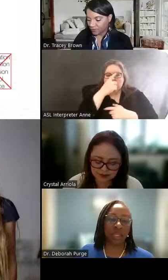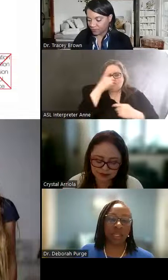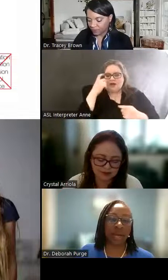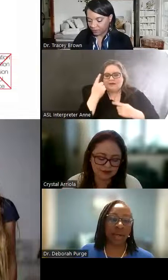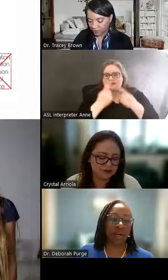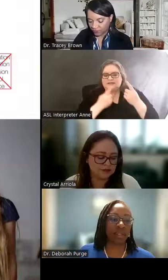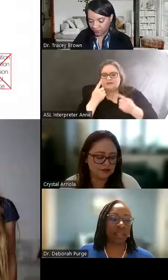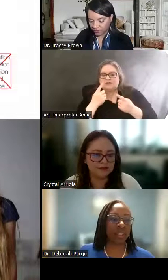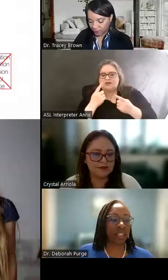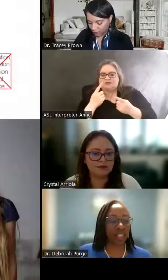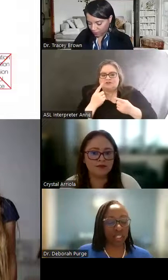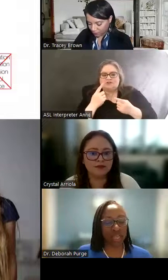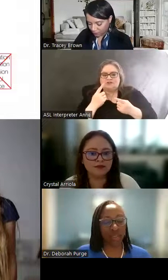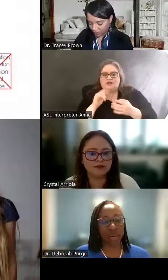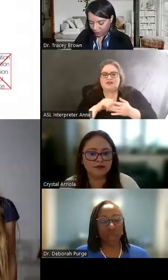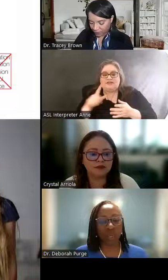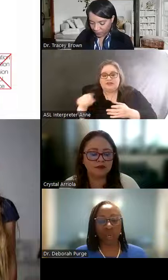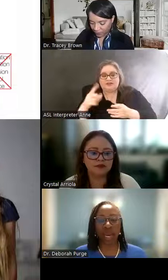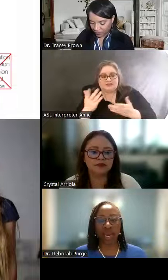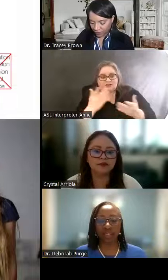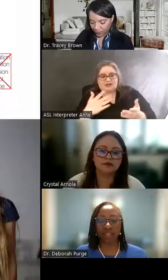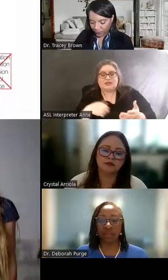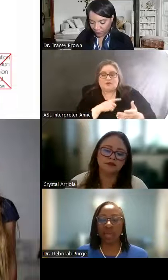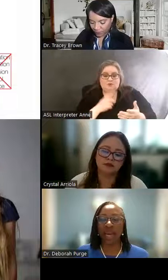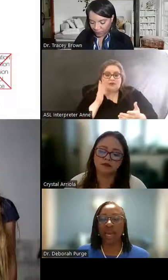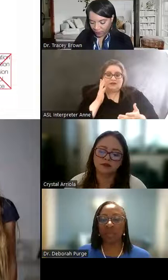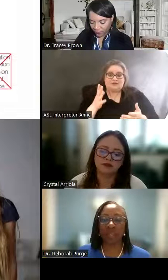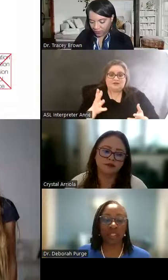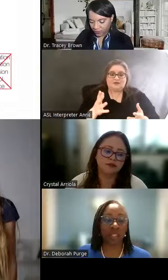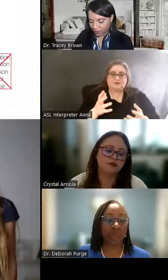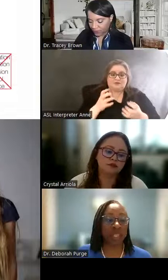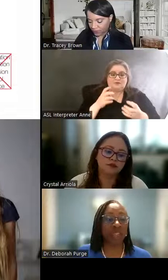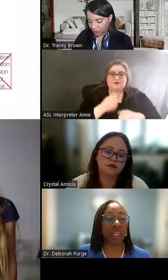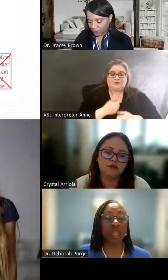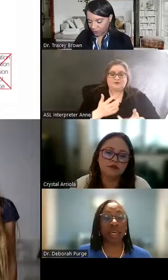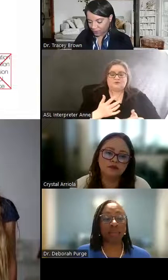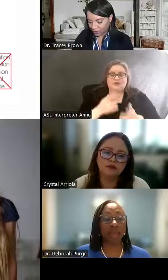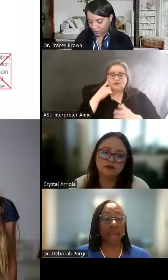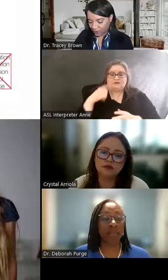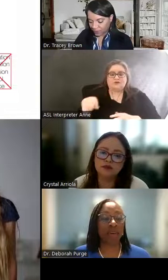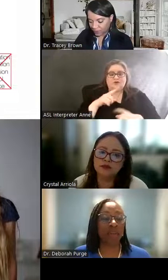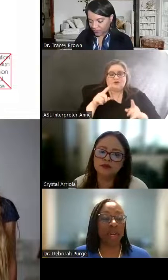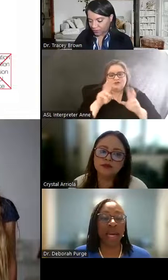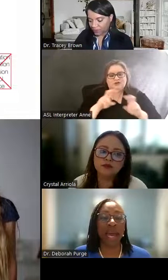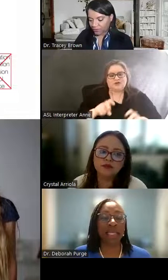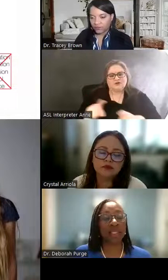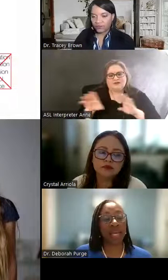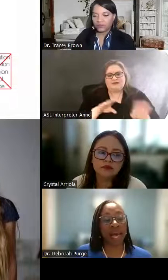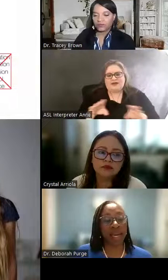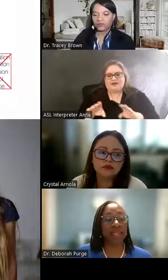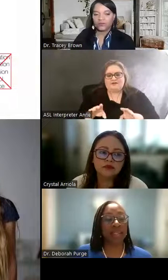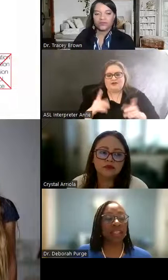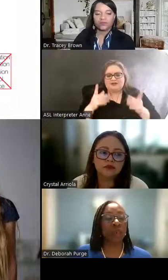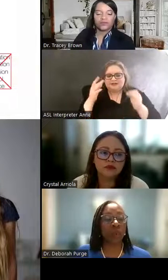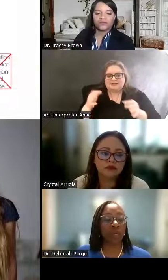consideration that she suggests and we would like to express to you is to look at the behavior and